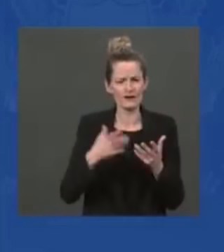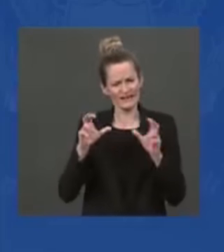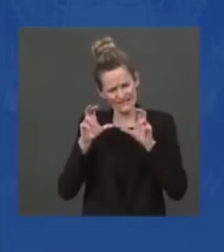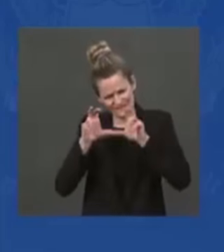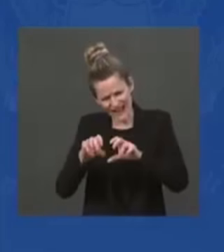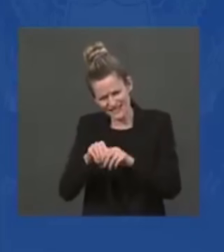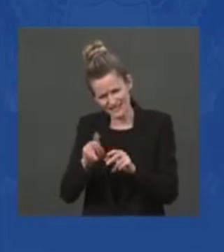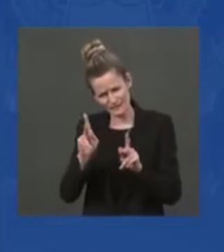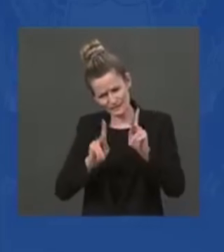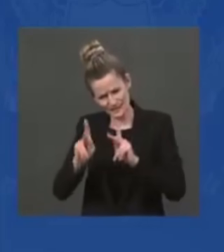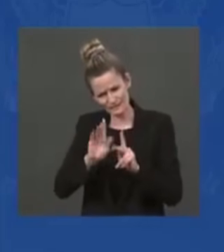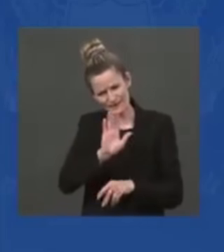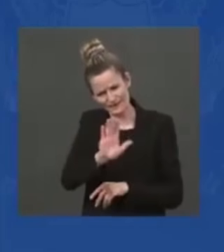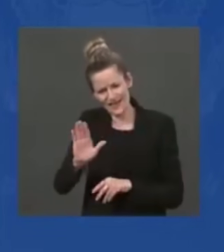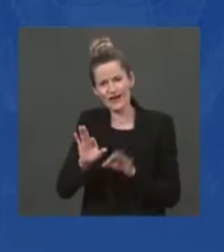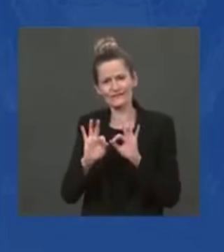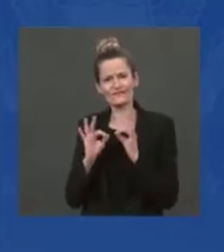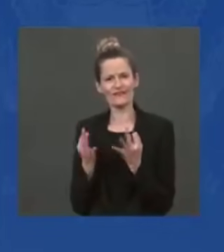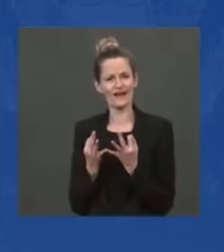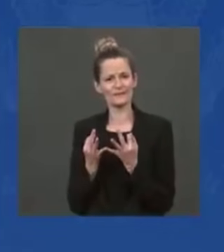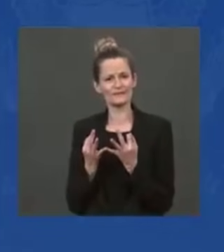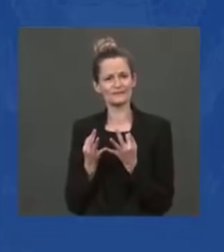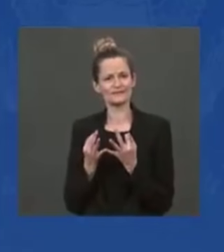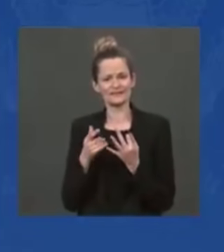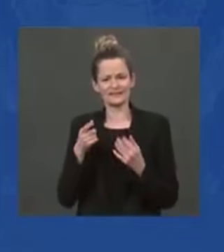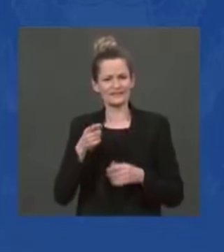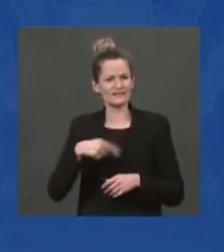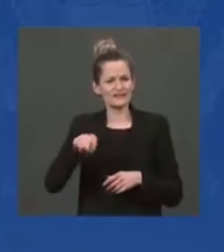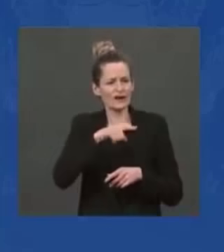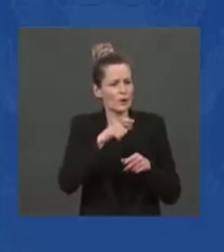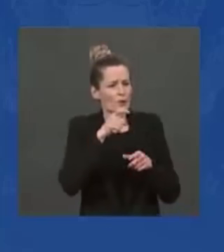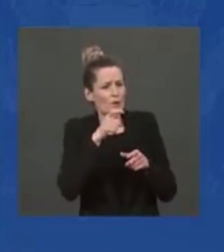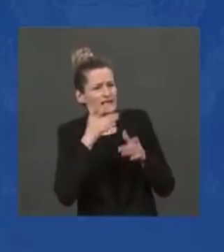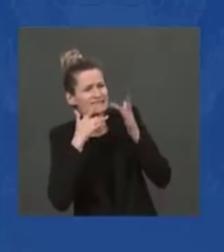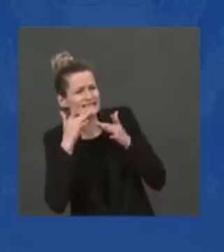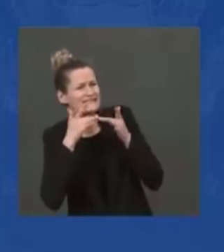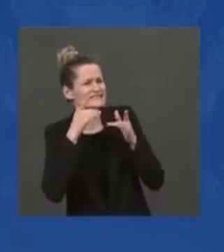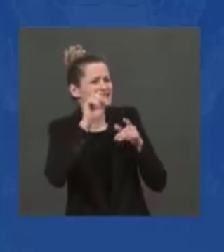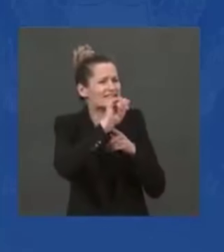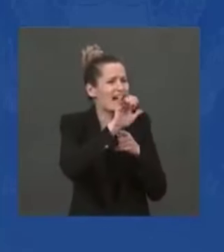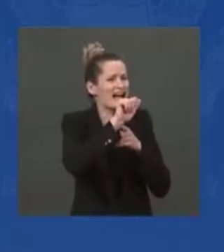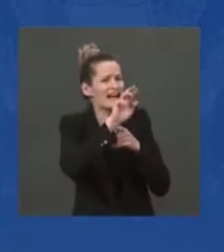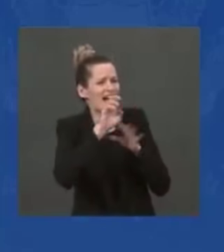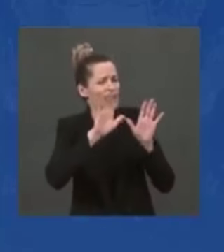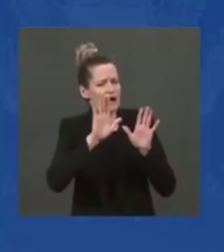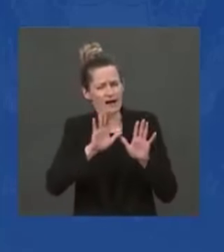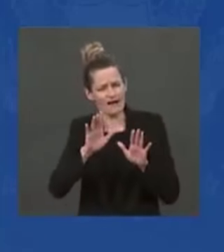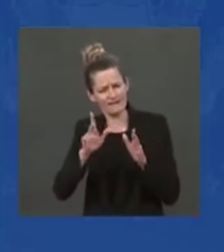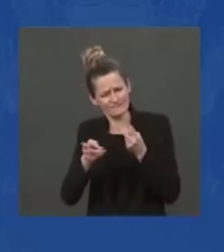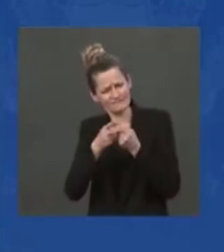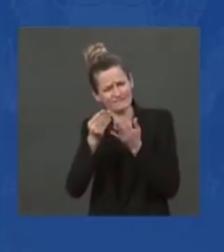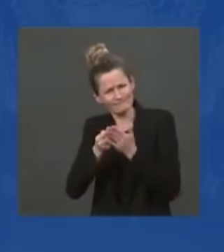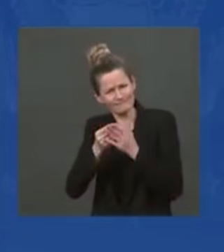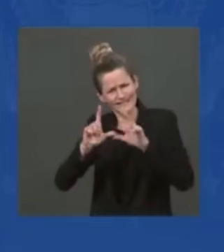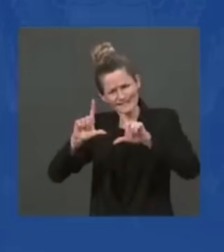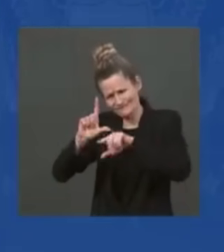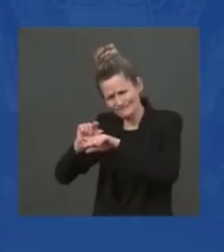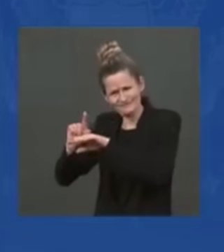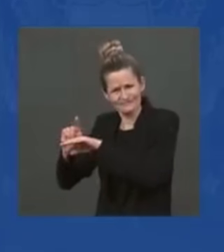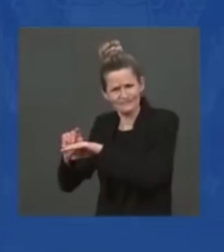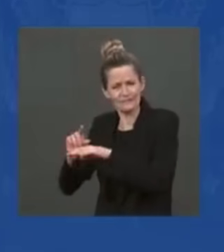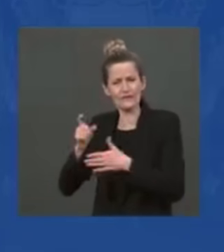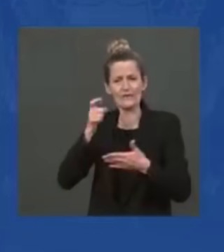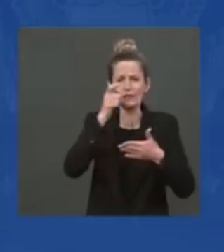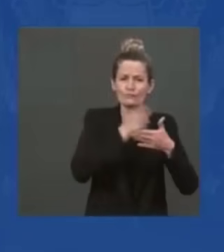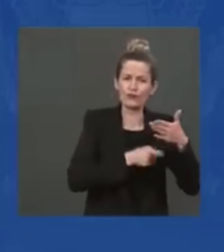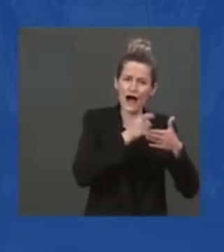with their toughest expenses, like daycare, child care, elder care, prescription drugs, health care, preparing the young people to